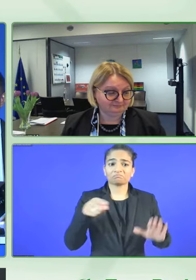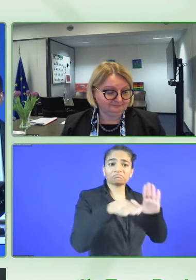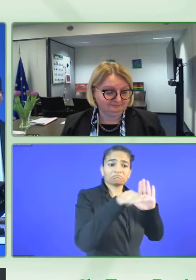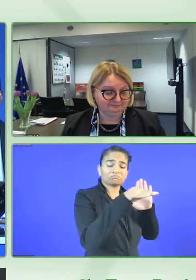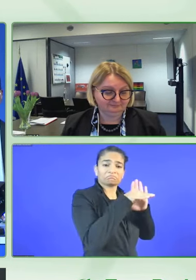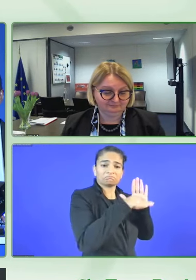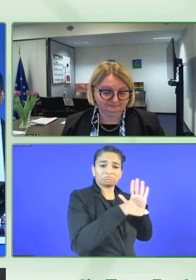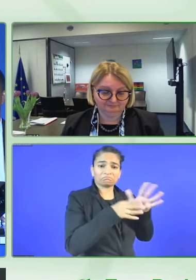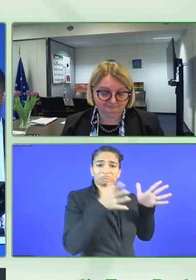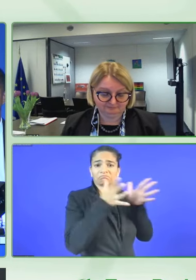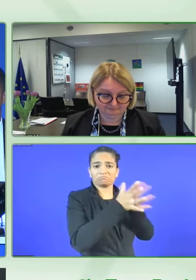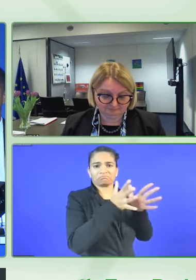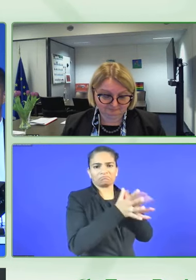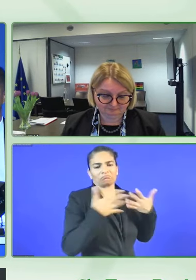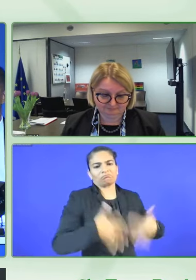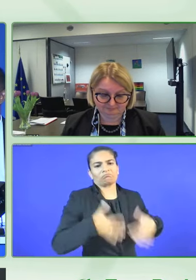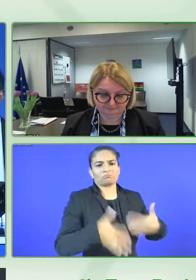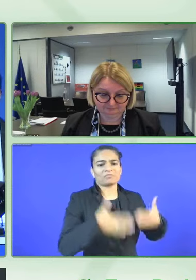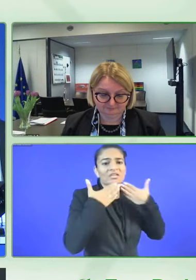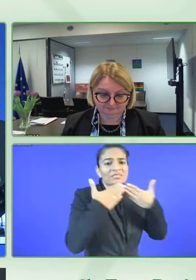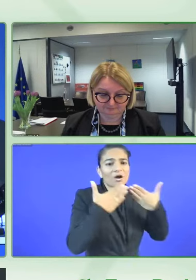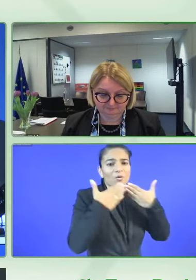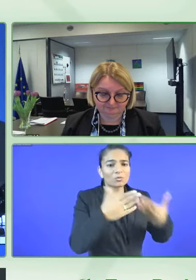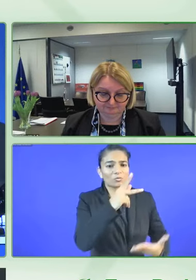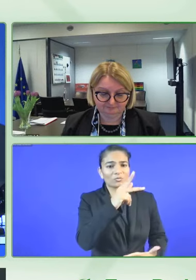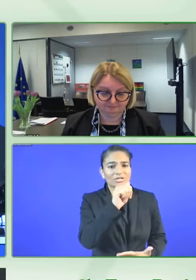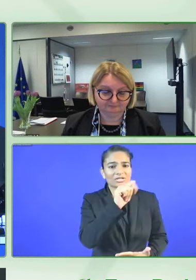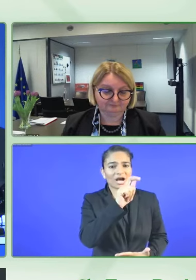us. And thank you.